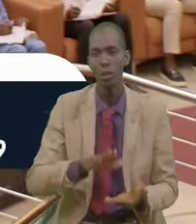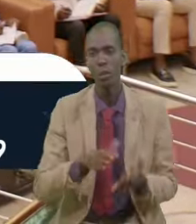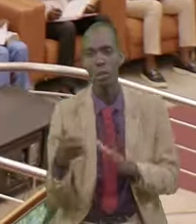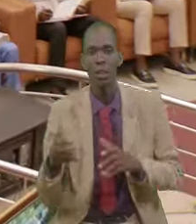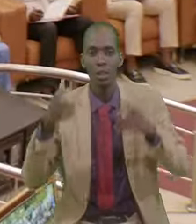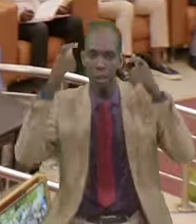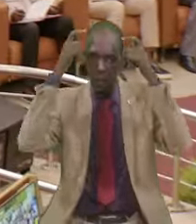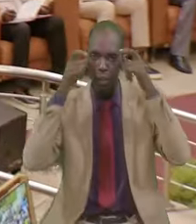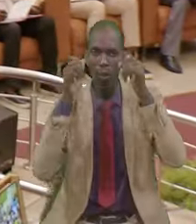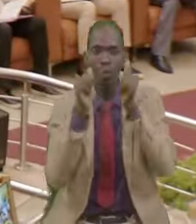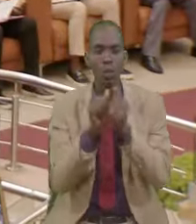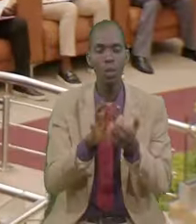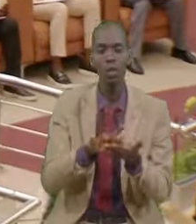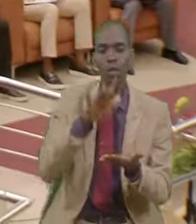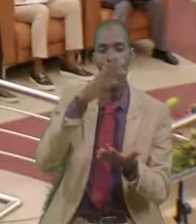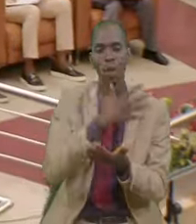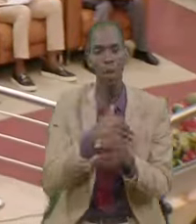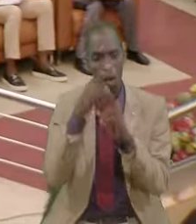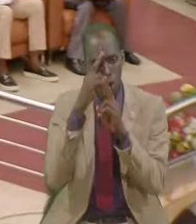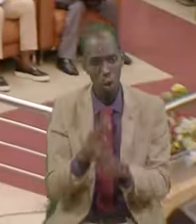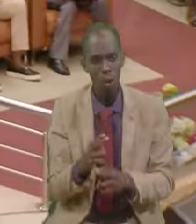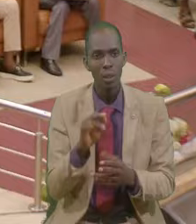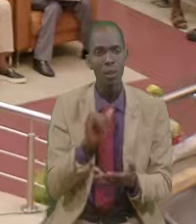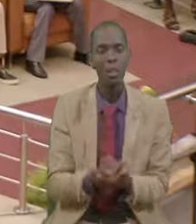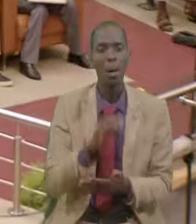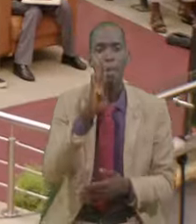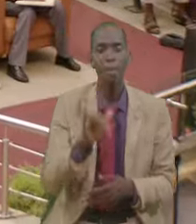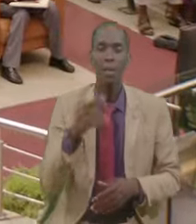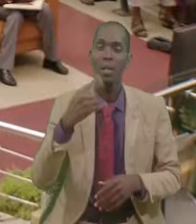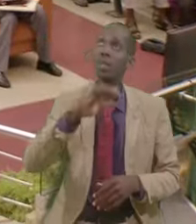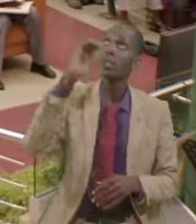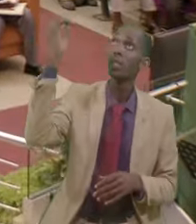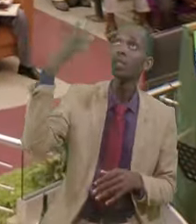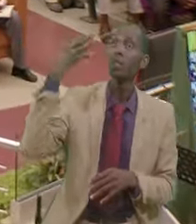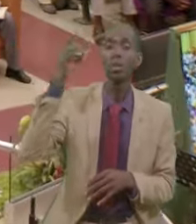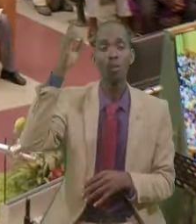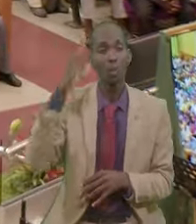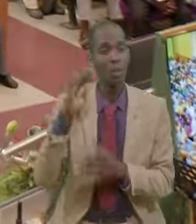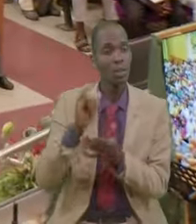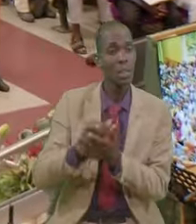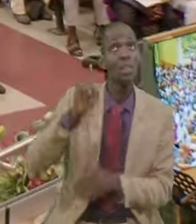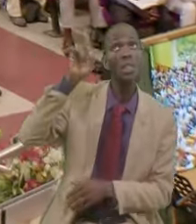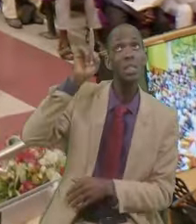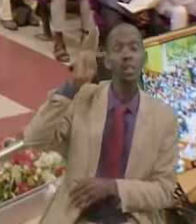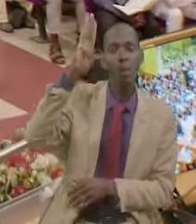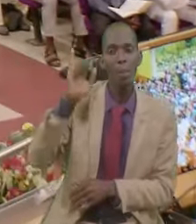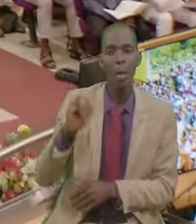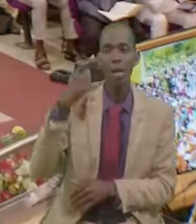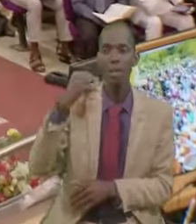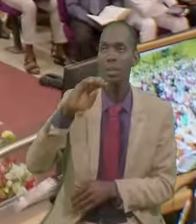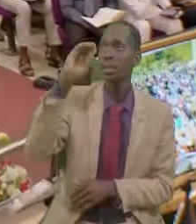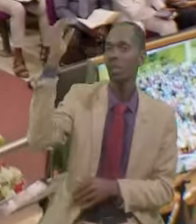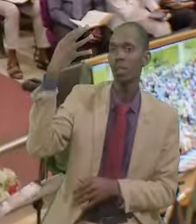and honor, that by the grace of God, that he, by the grace of God,